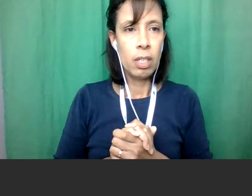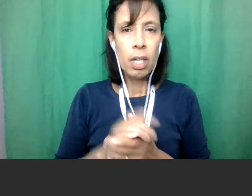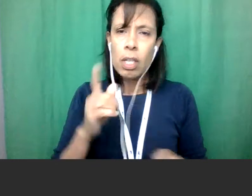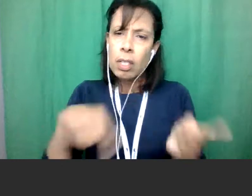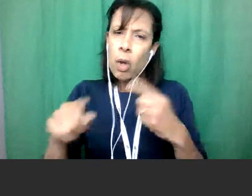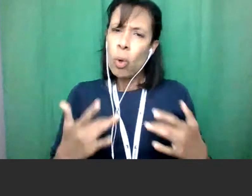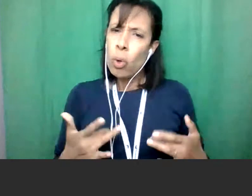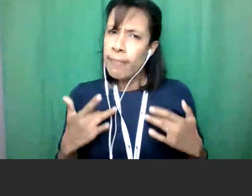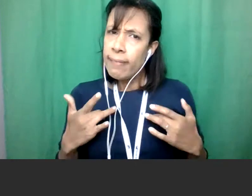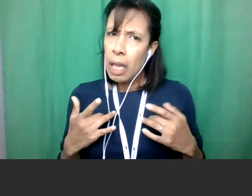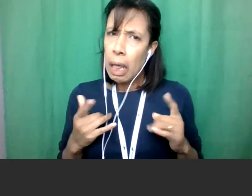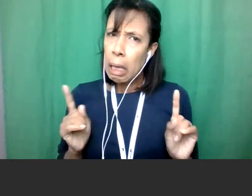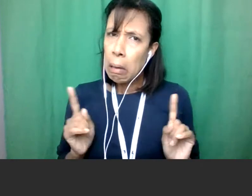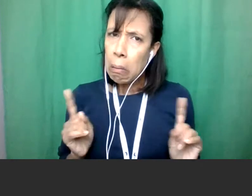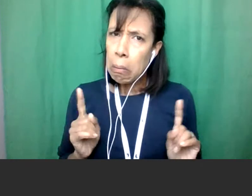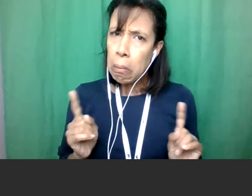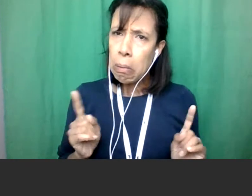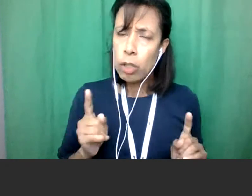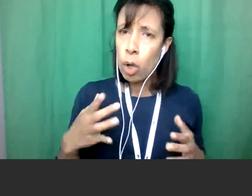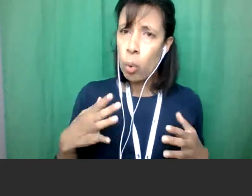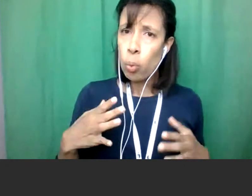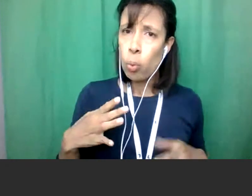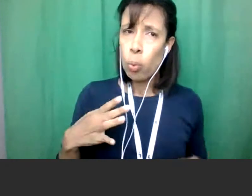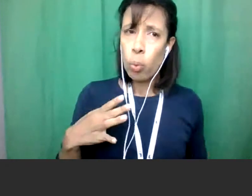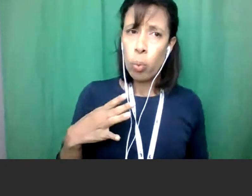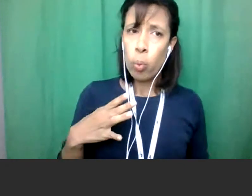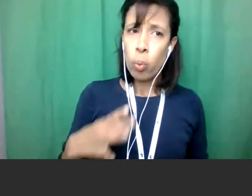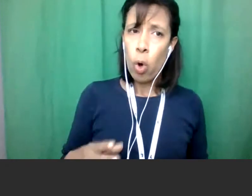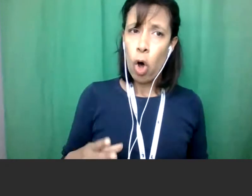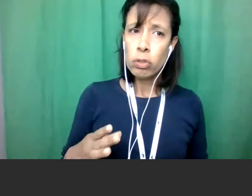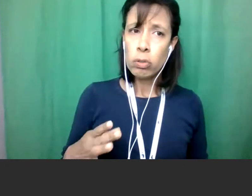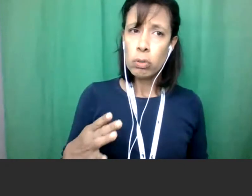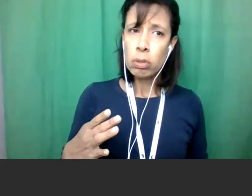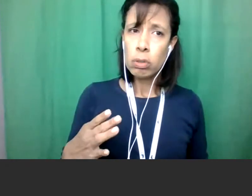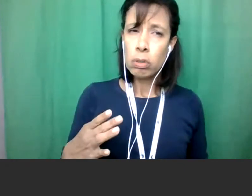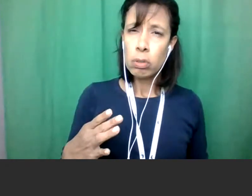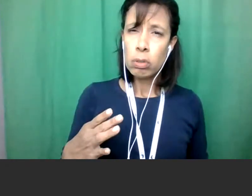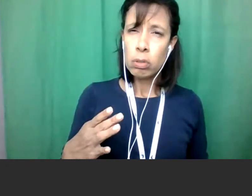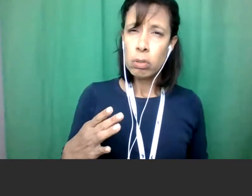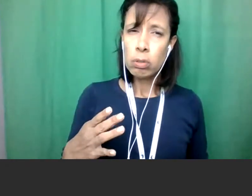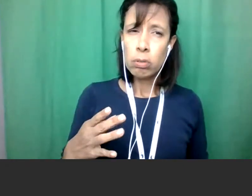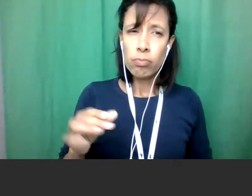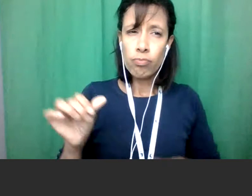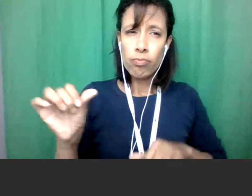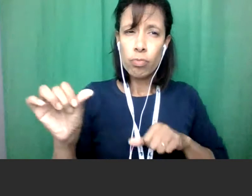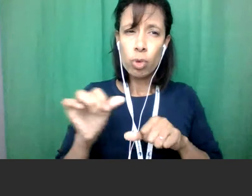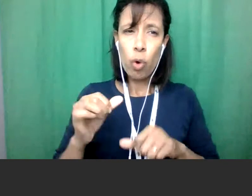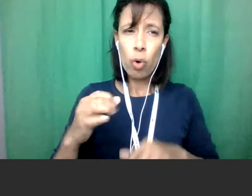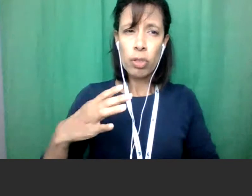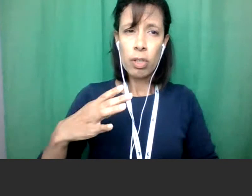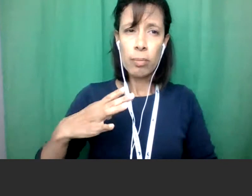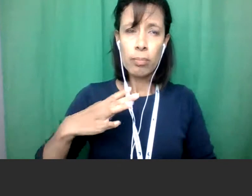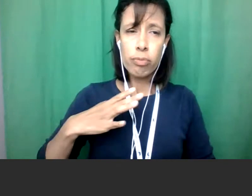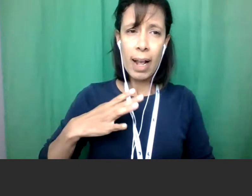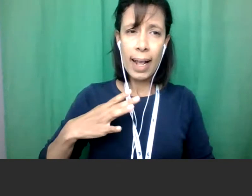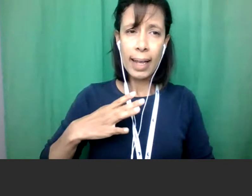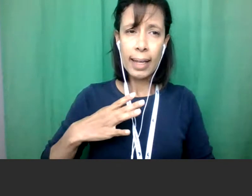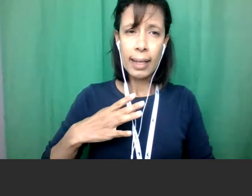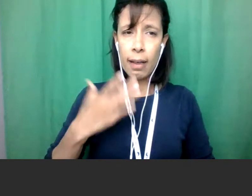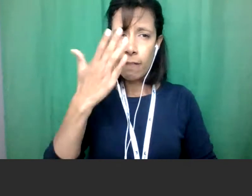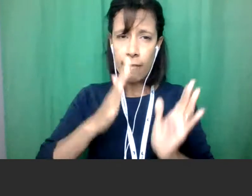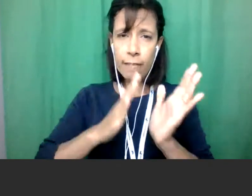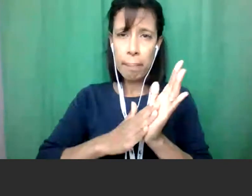feeling? Would you appreciate a sort of short, like a 5-minute break now? Stretch your